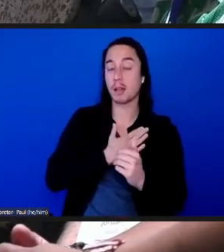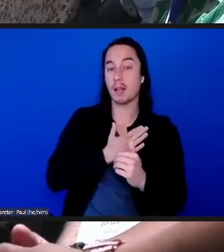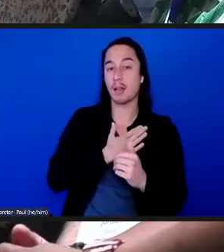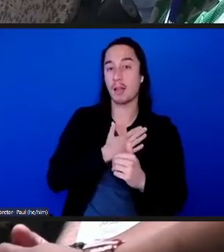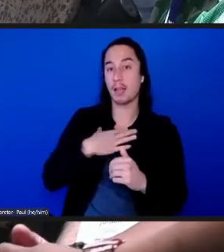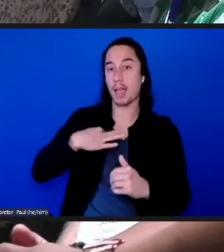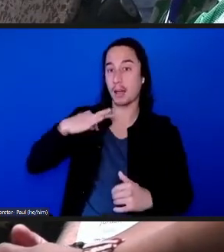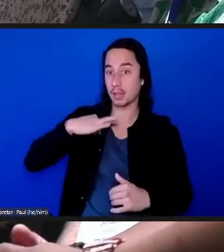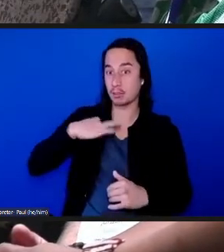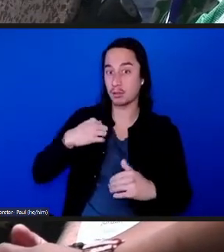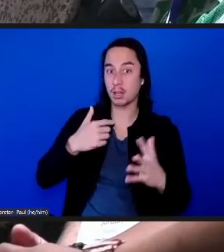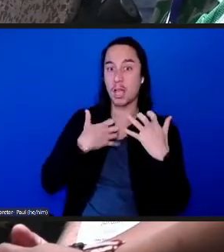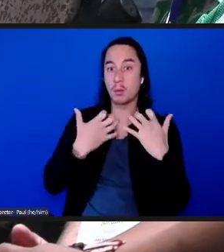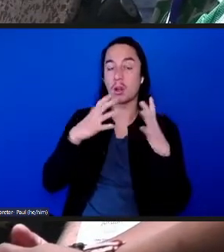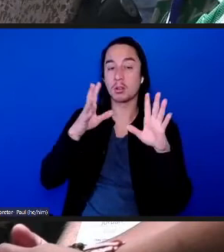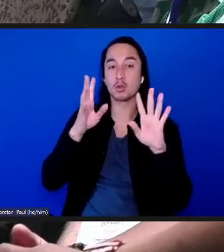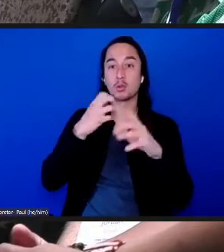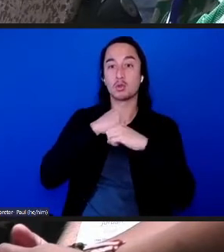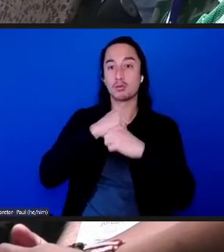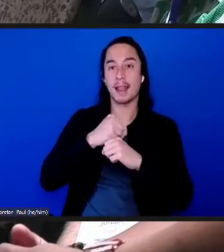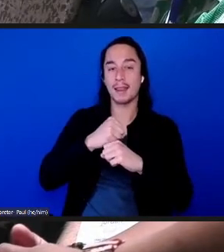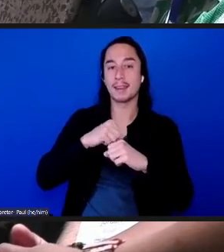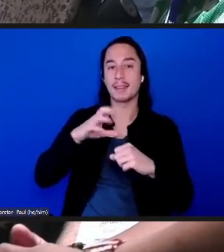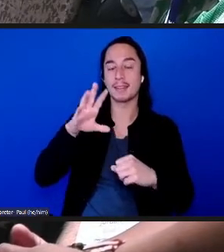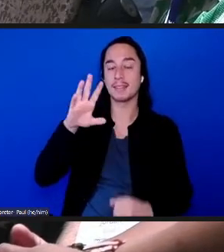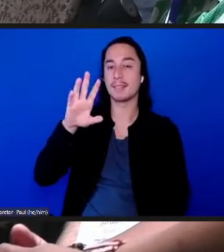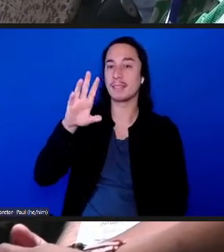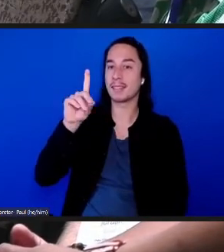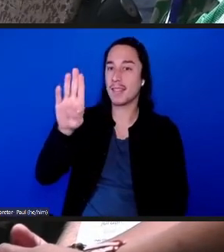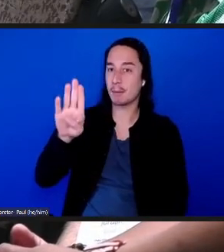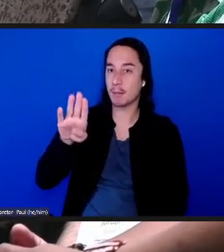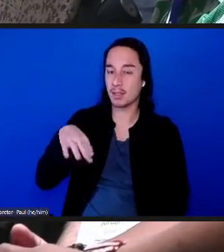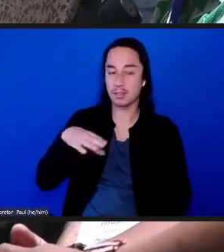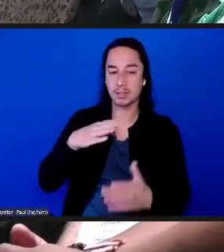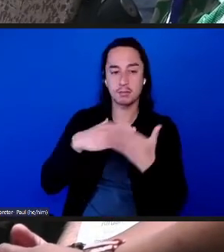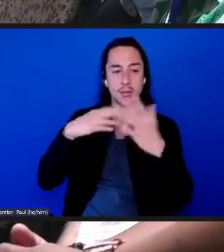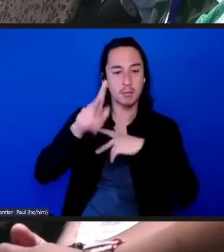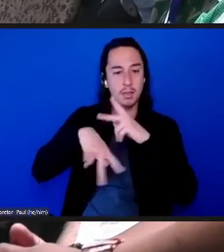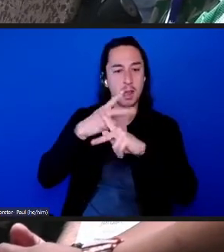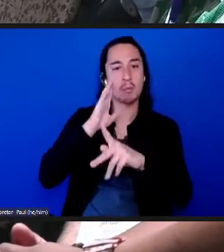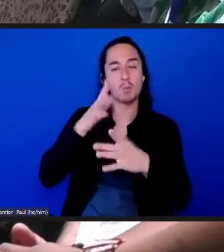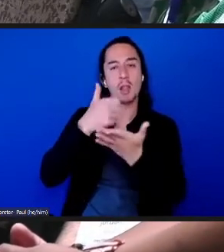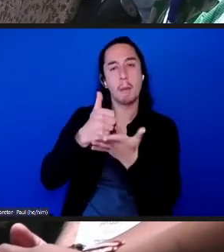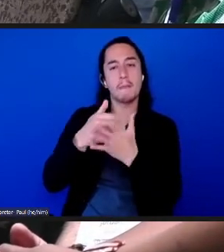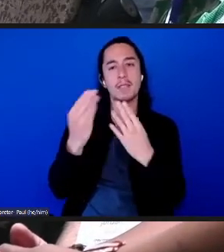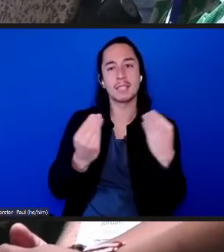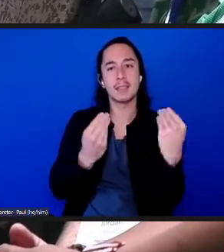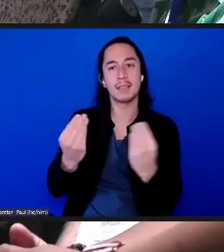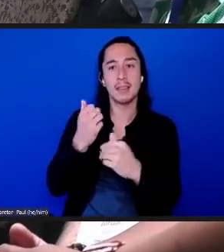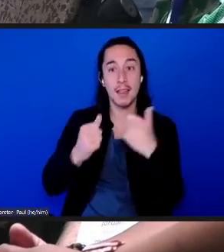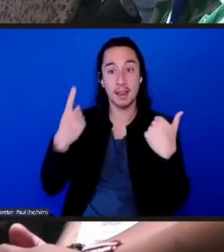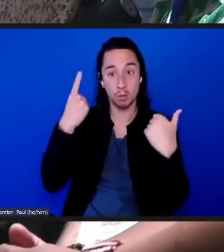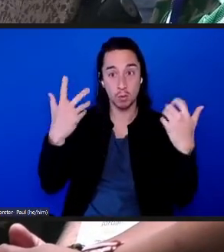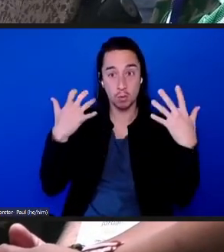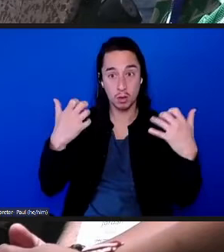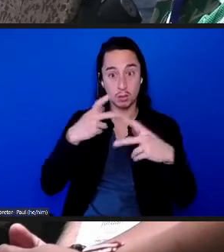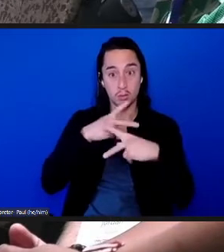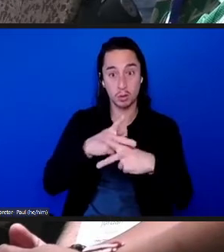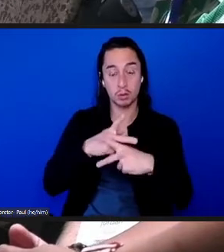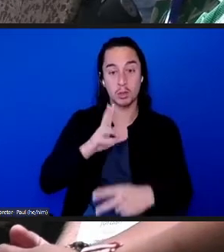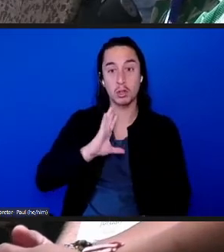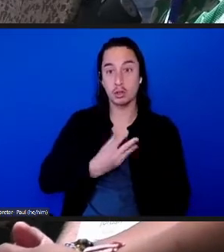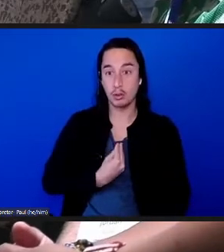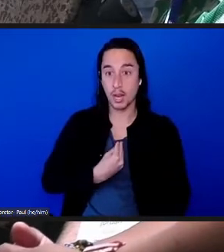a database of some kind that would help facilitate anyone who wanted to produce